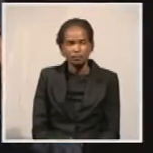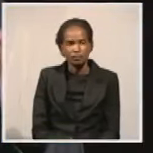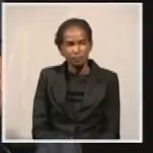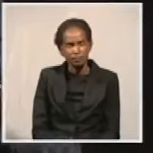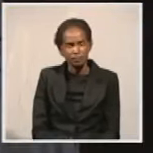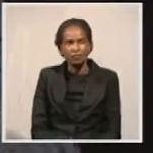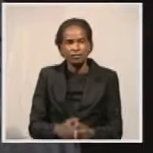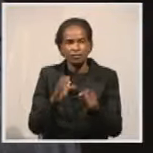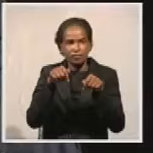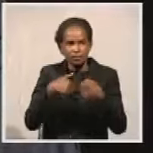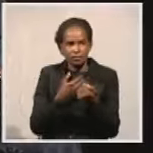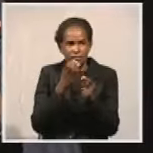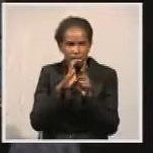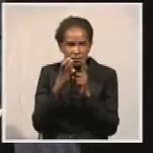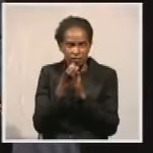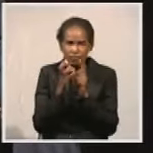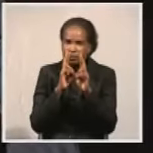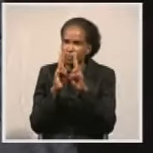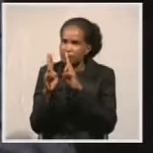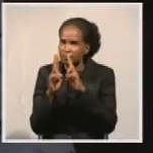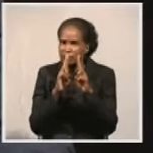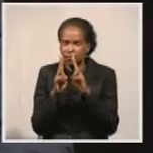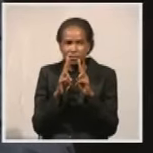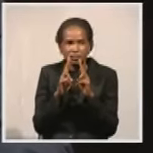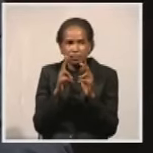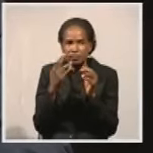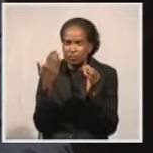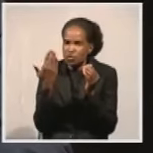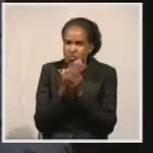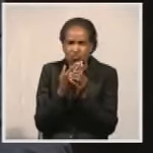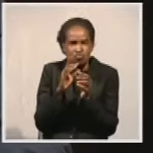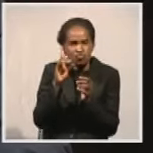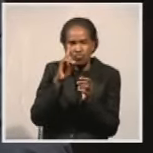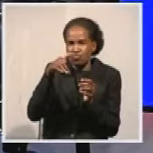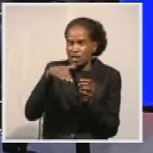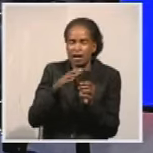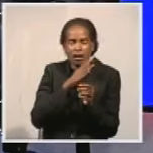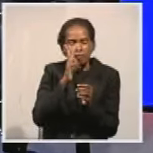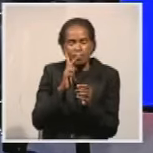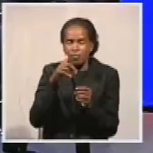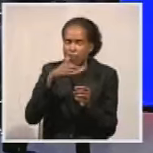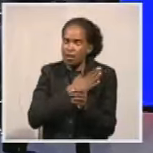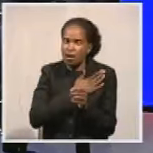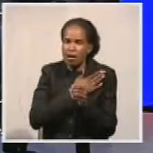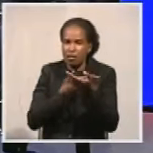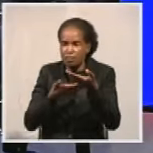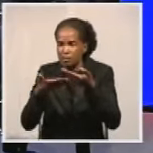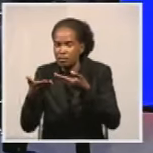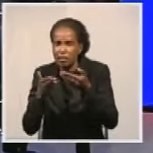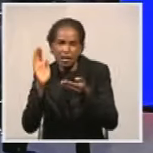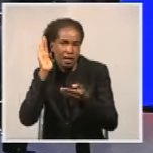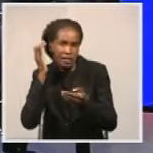consulting different sectors of society, is not new to a democratic Namibia. Is not new at all. Yeah, it played